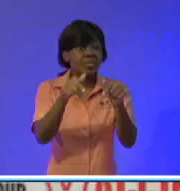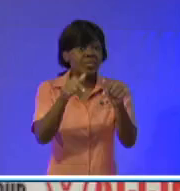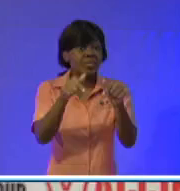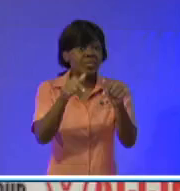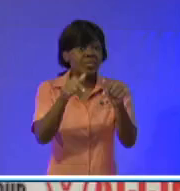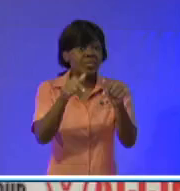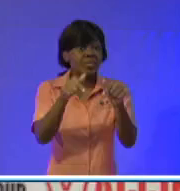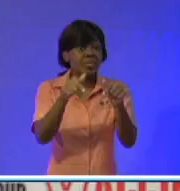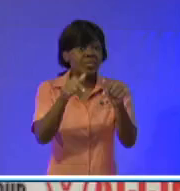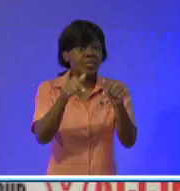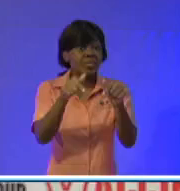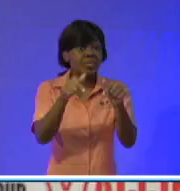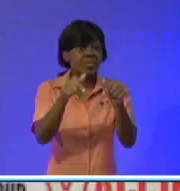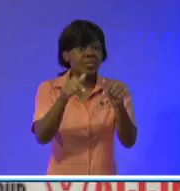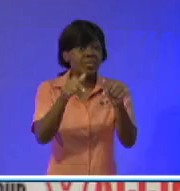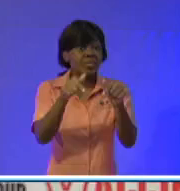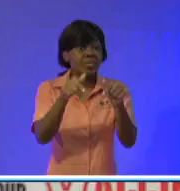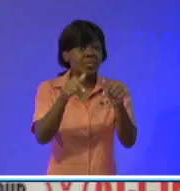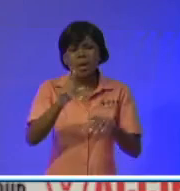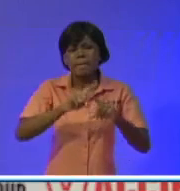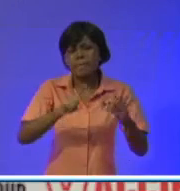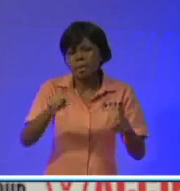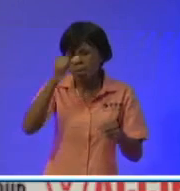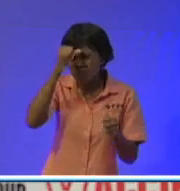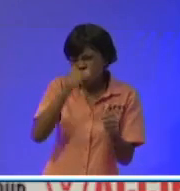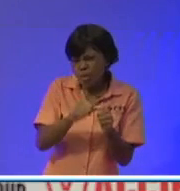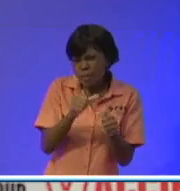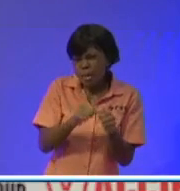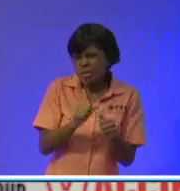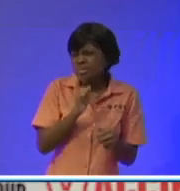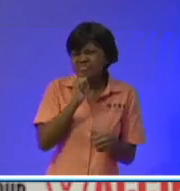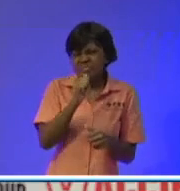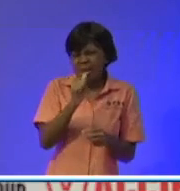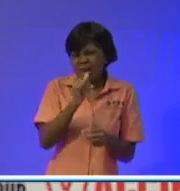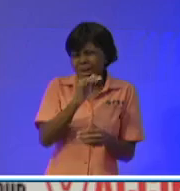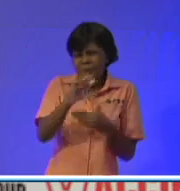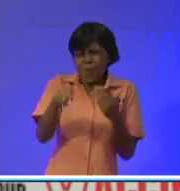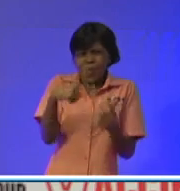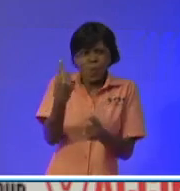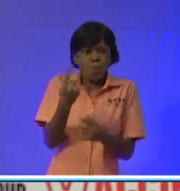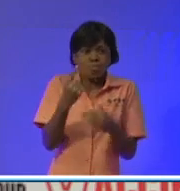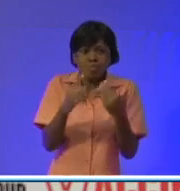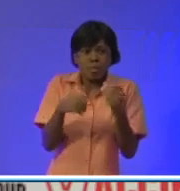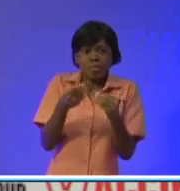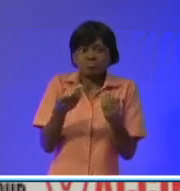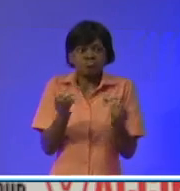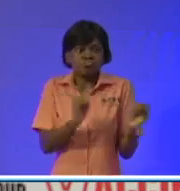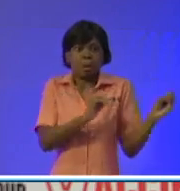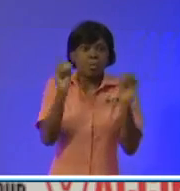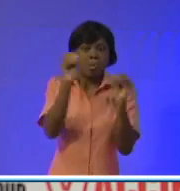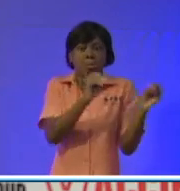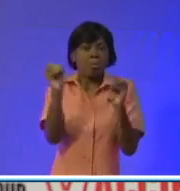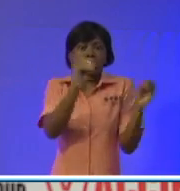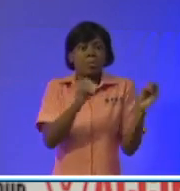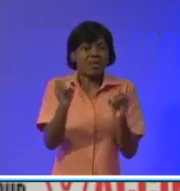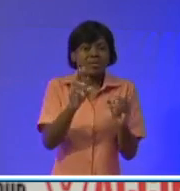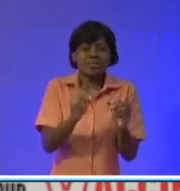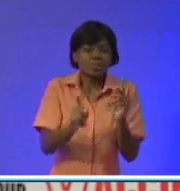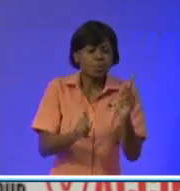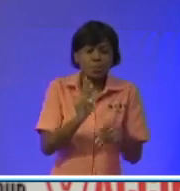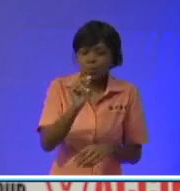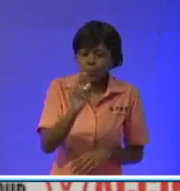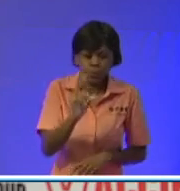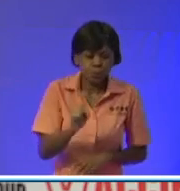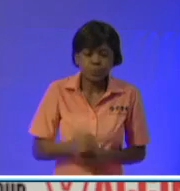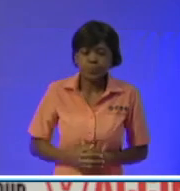doing this is just not putting people in a step down facility. What these step down facilities provide is a